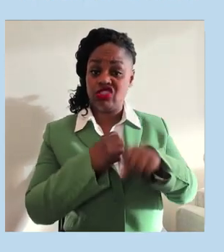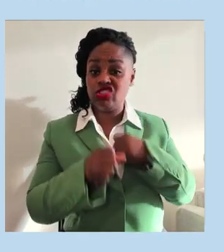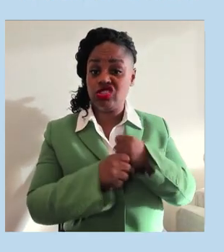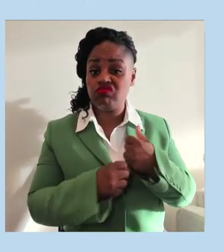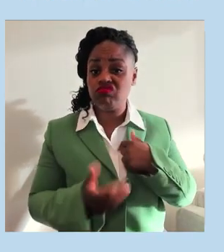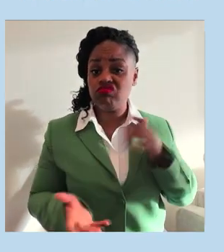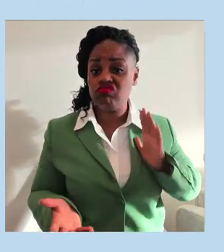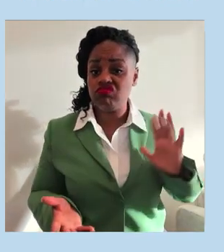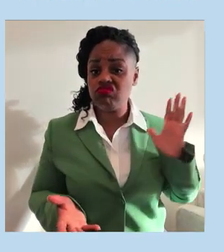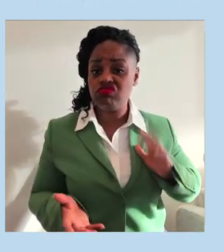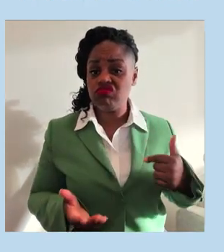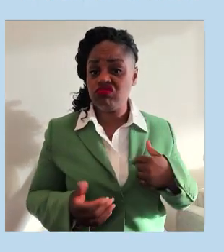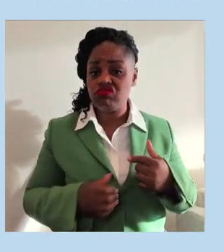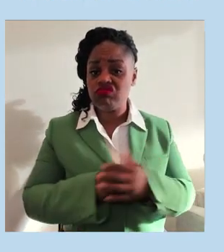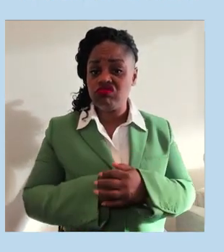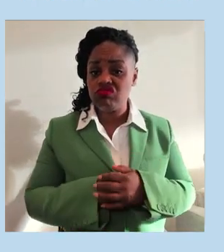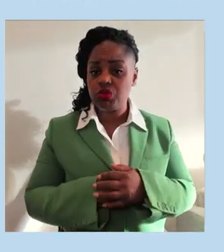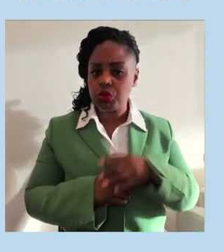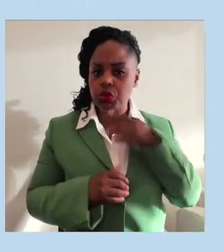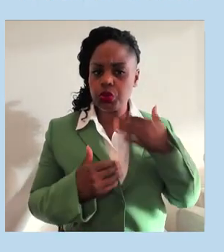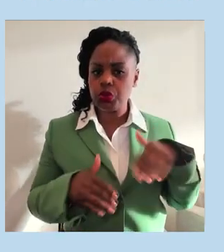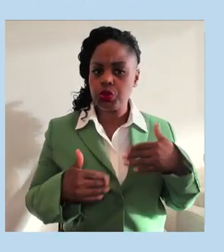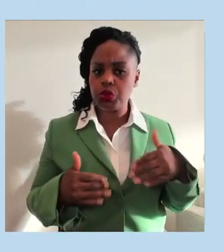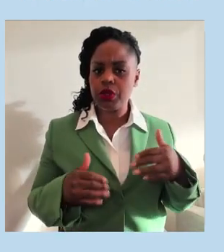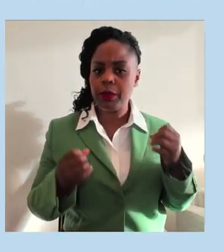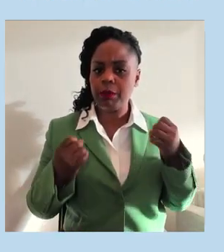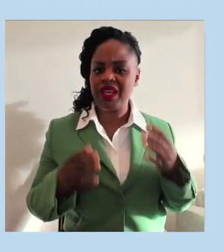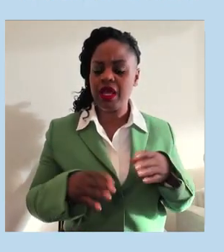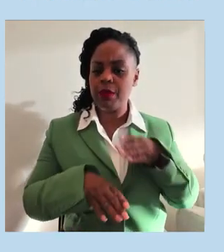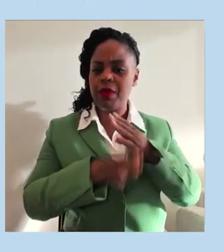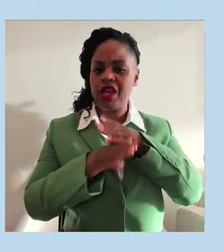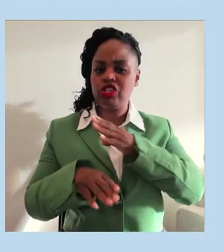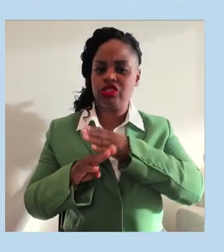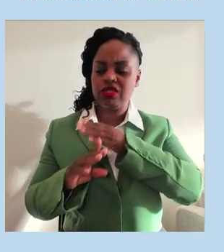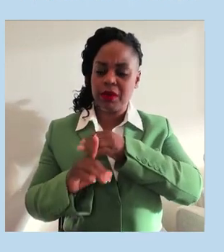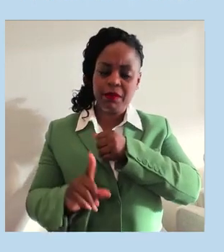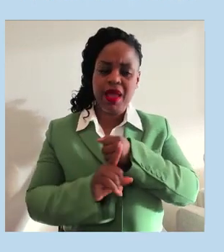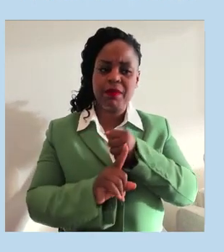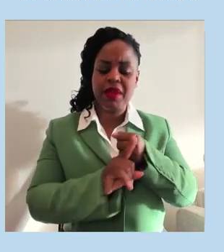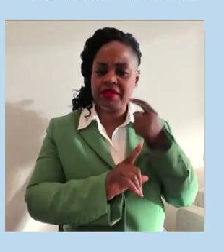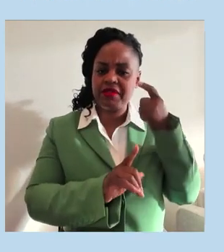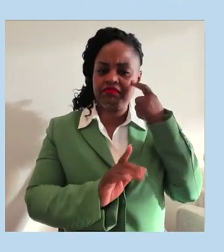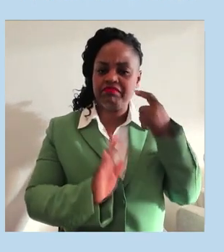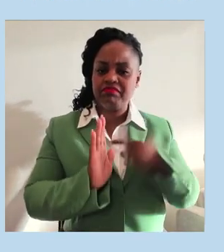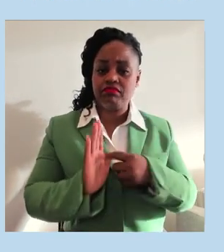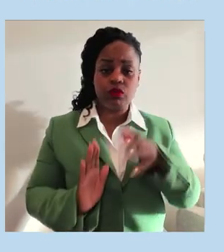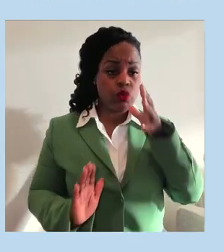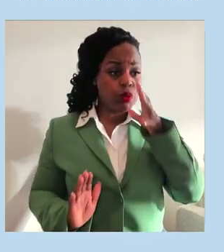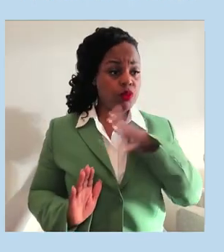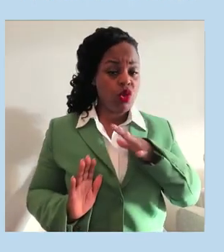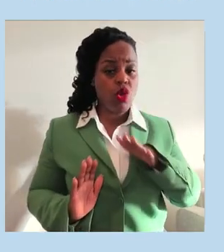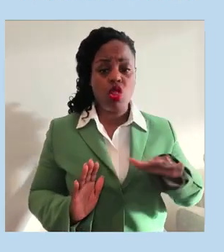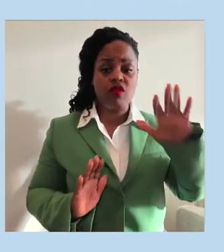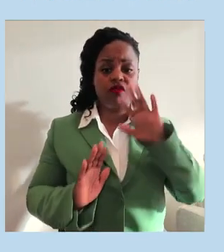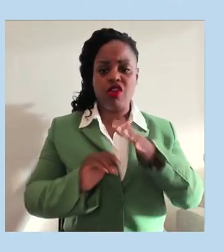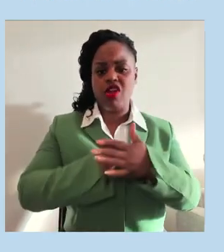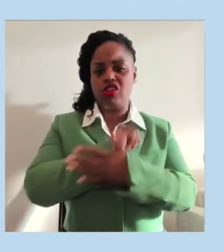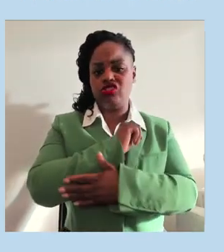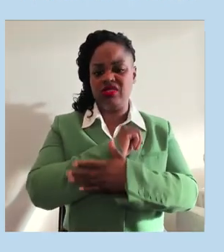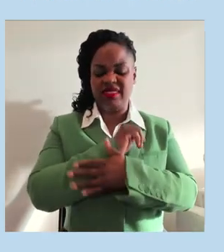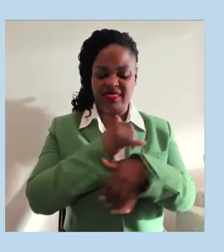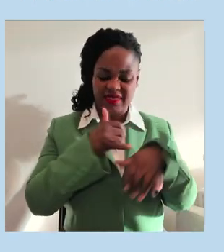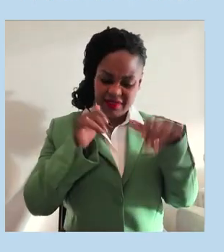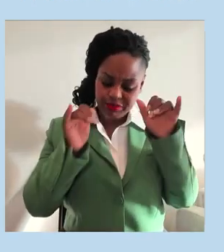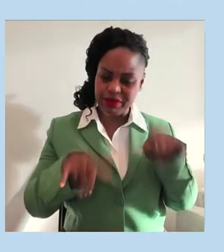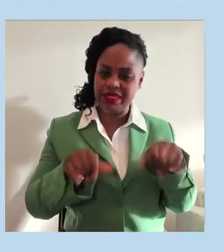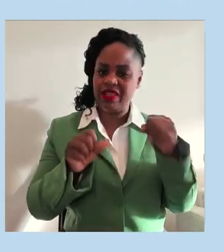in empowering youth and women across the country, or fighting against discriminations, or in building peace among